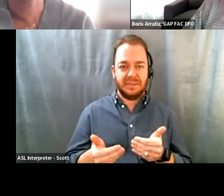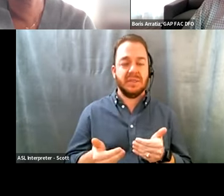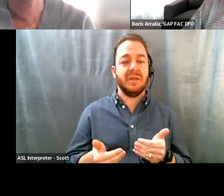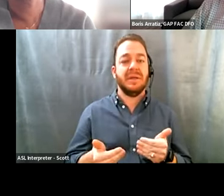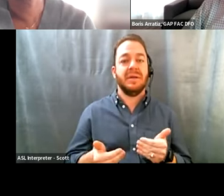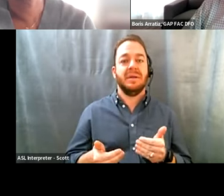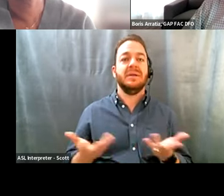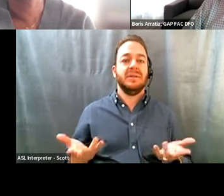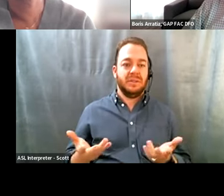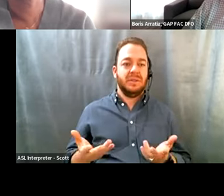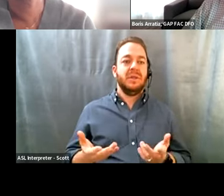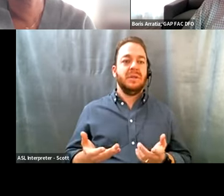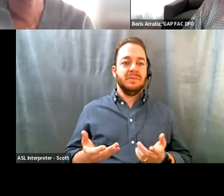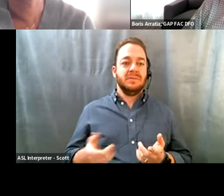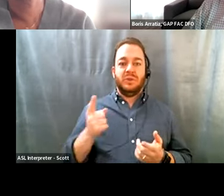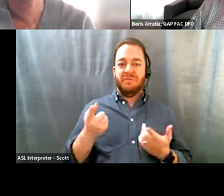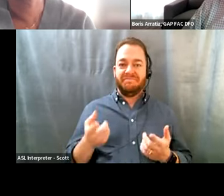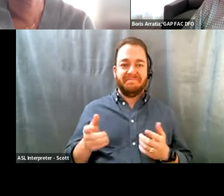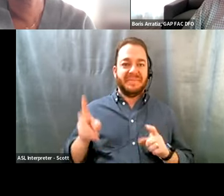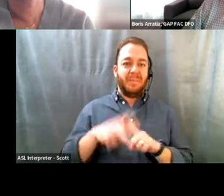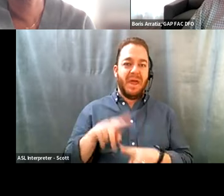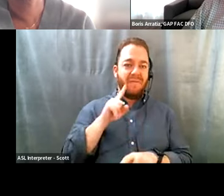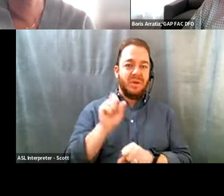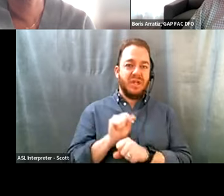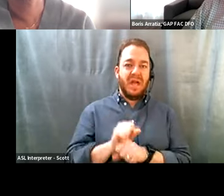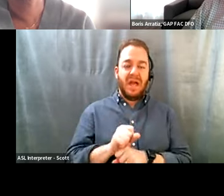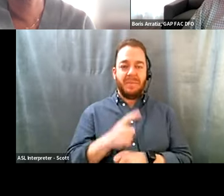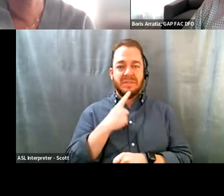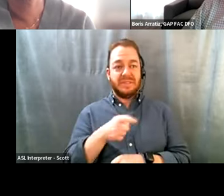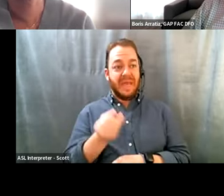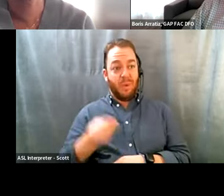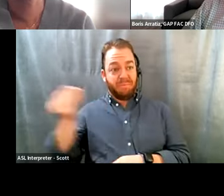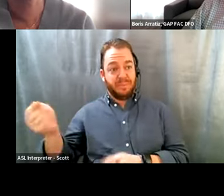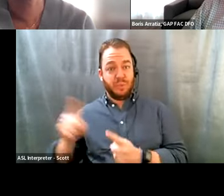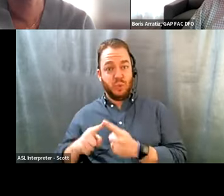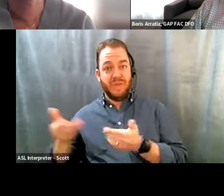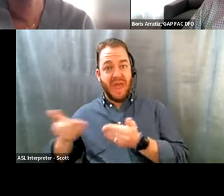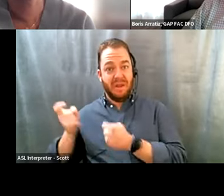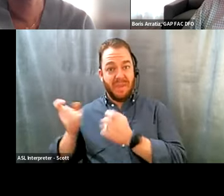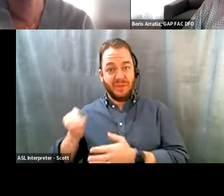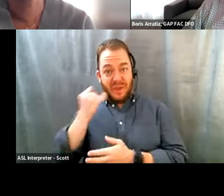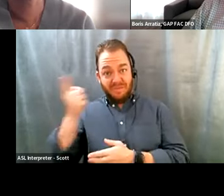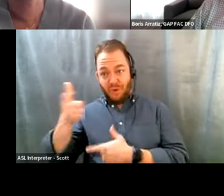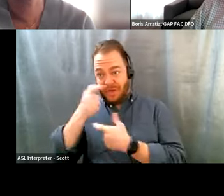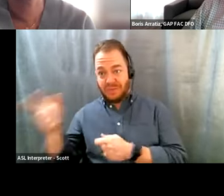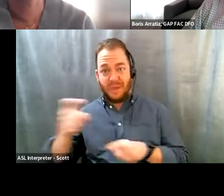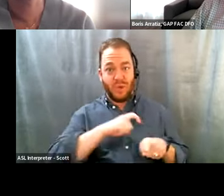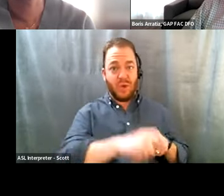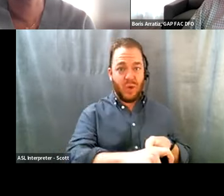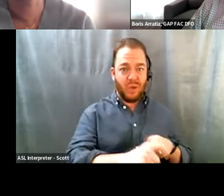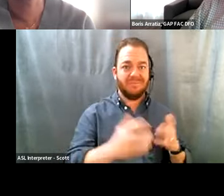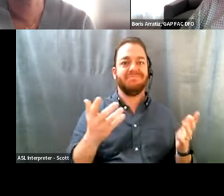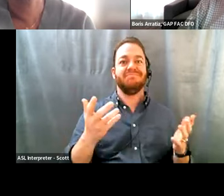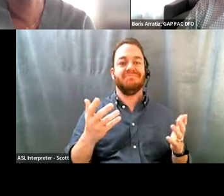nothing worse in your gut when you apply for a job and somebody says, I'll pass it on to the hiring manager. And if they're interested, they'll call you. And, you